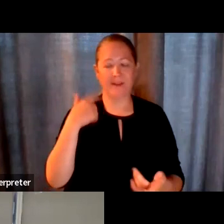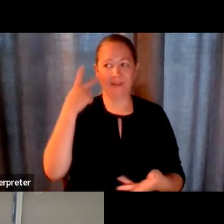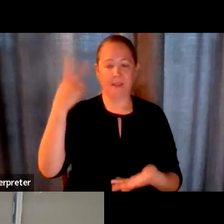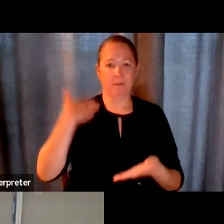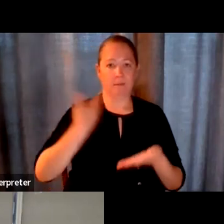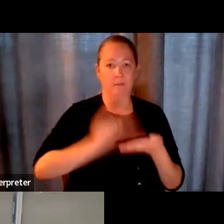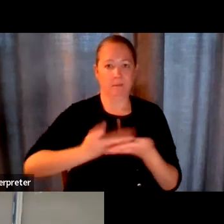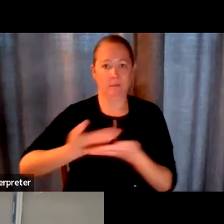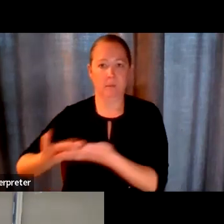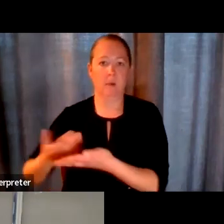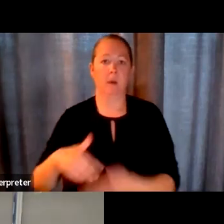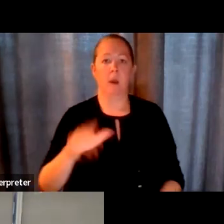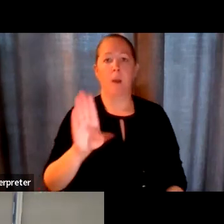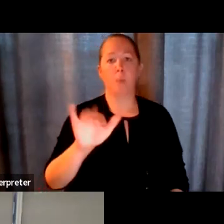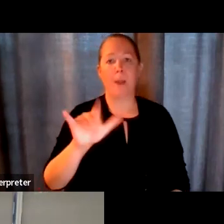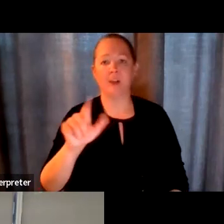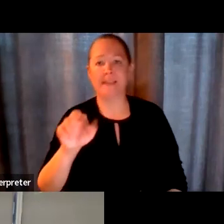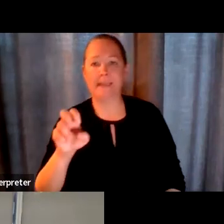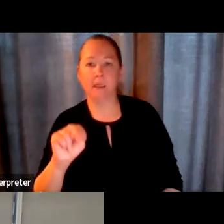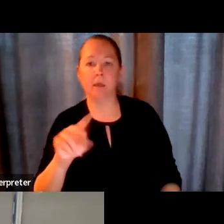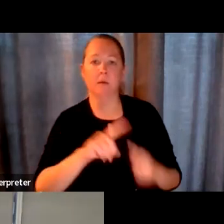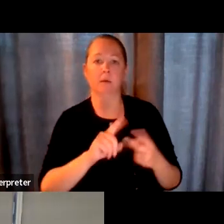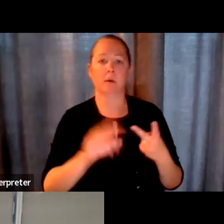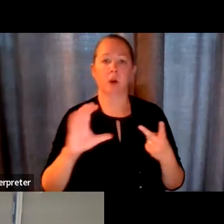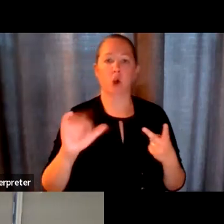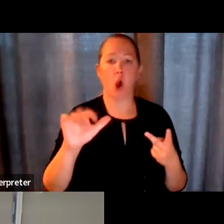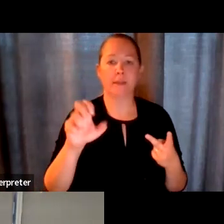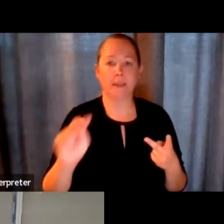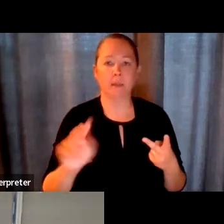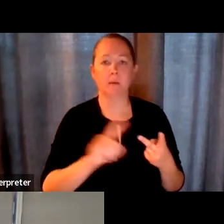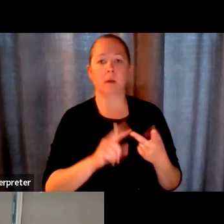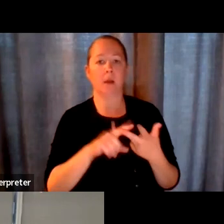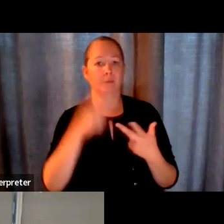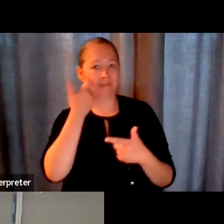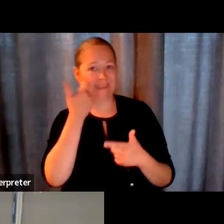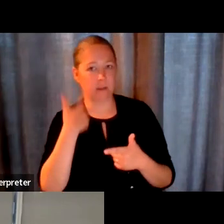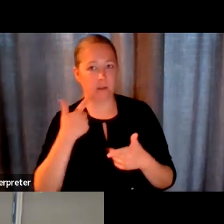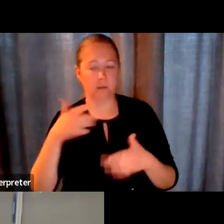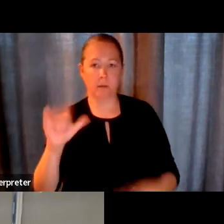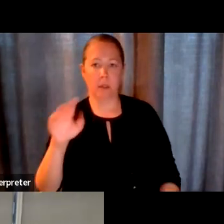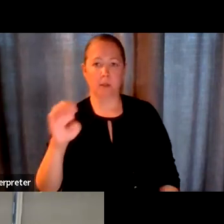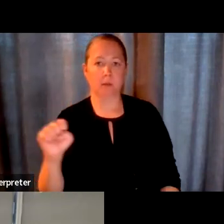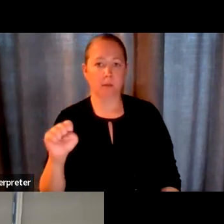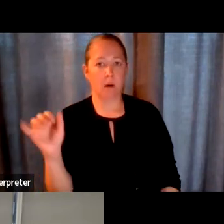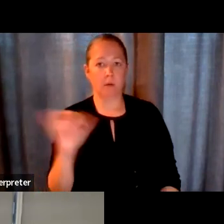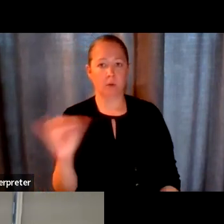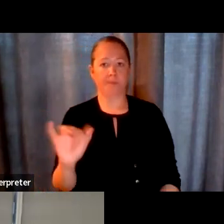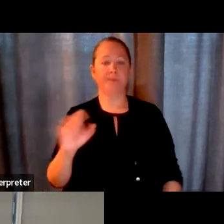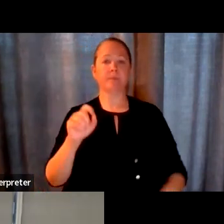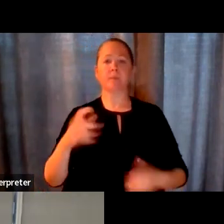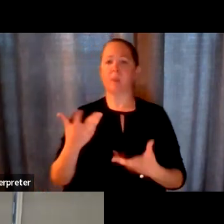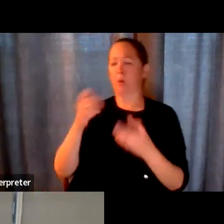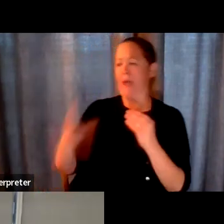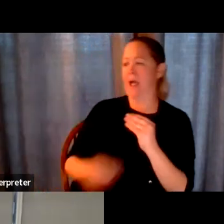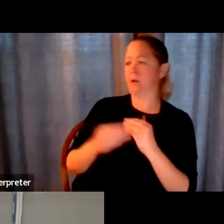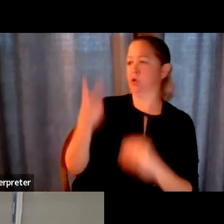us in Bremerton, it showed us in Carson, and it's shown us throughout its recent cases. Yeah, and I'll just add two things, which is number